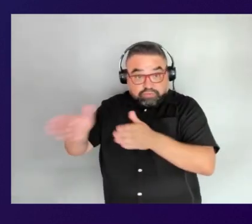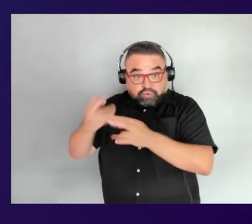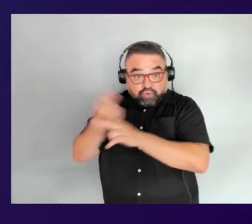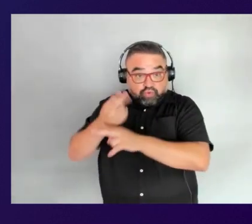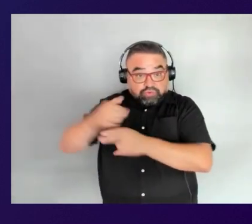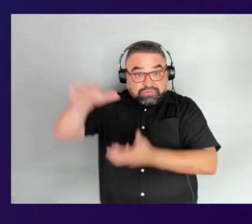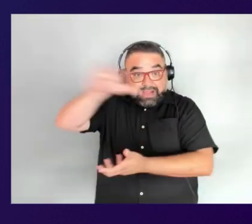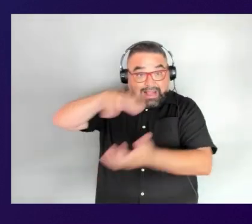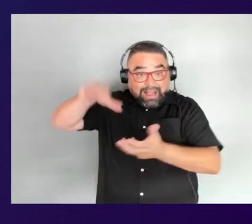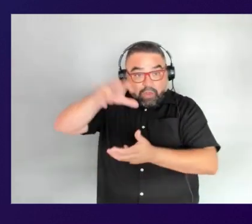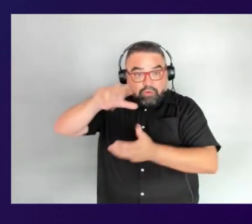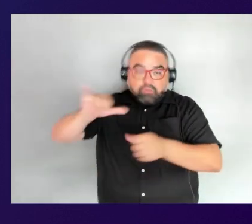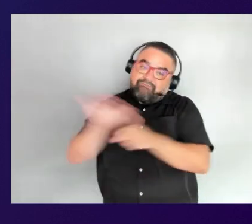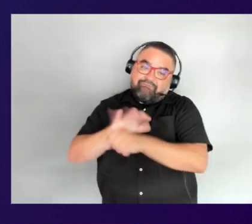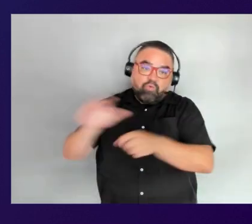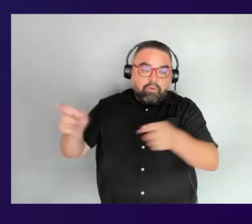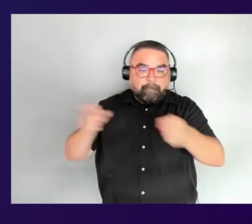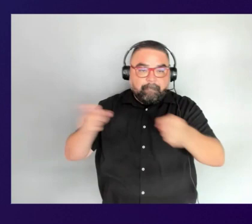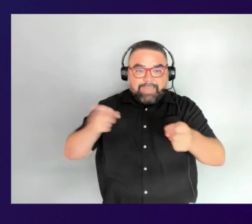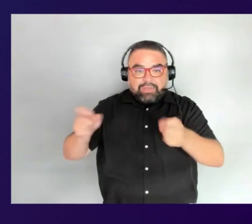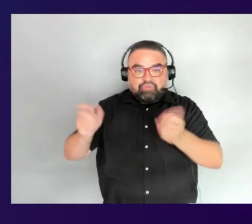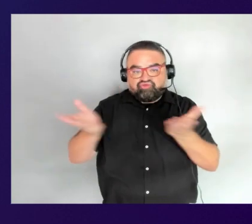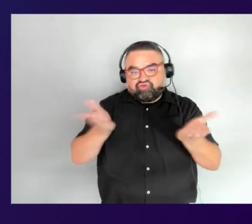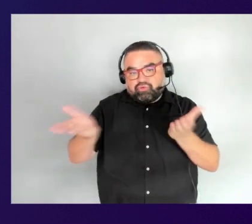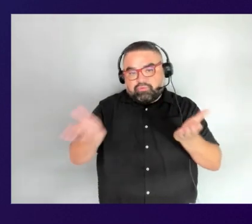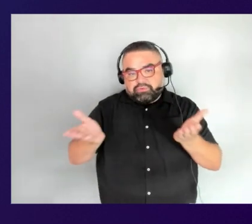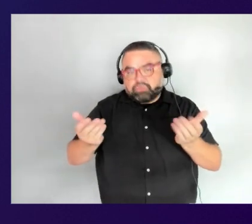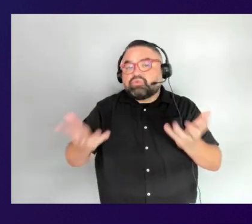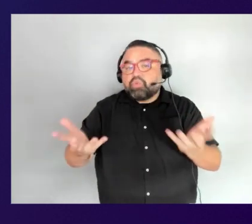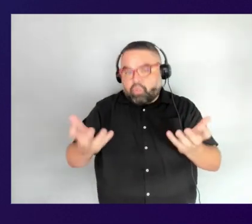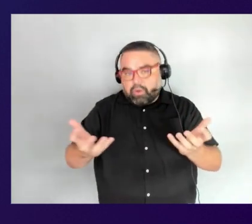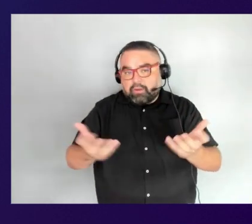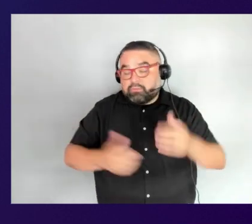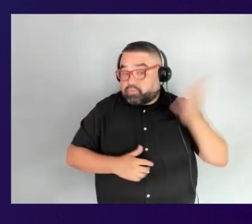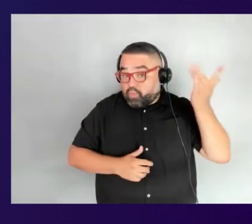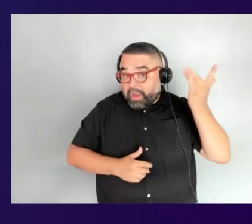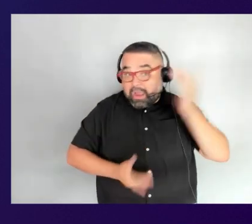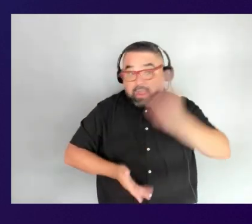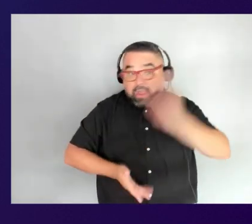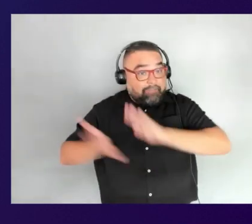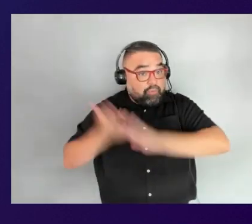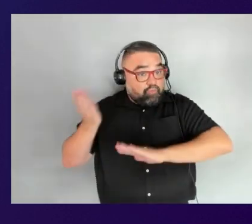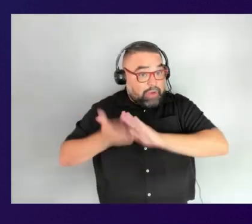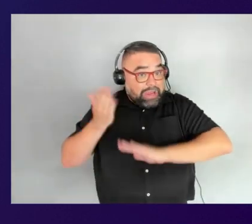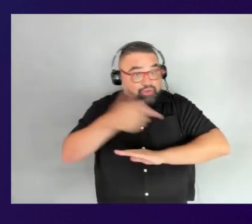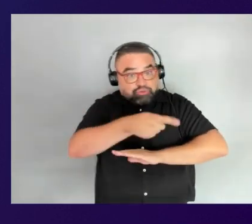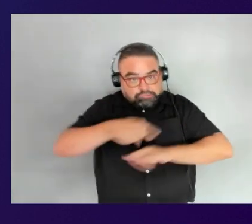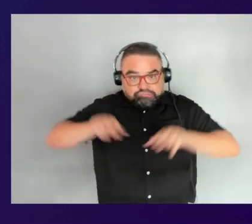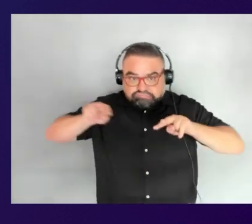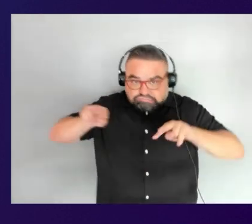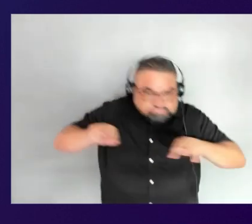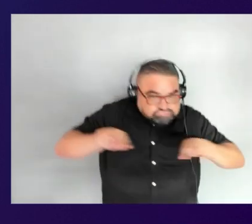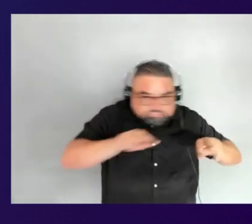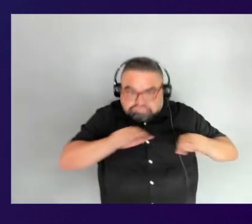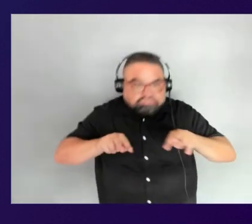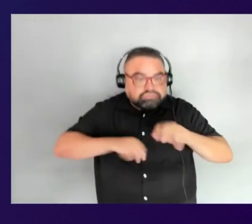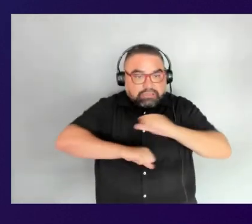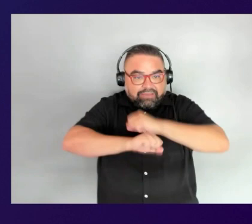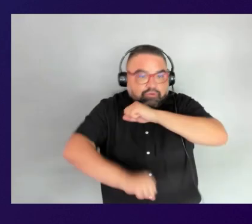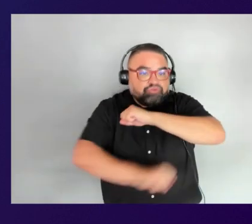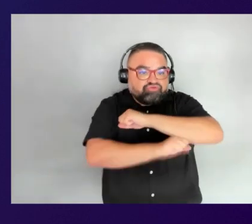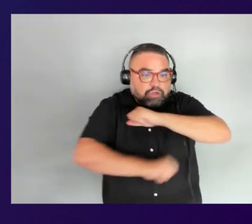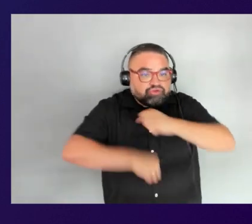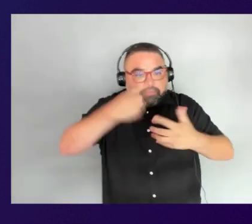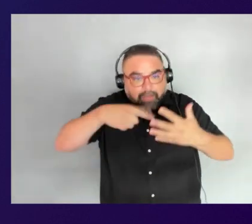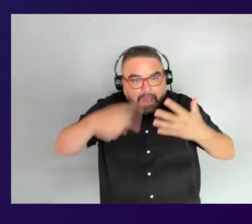managed services. Customers like fully managed services because it takes the operational overhead of having to manage all the underlying infrastructure with things like